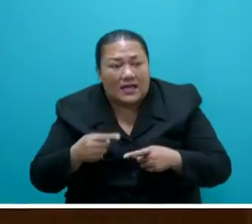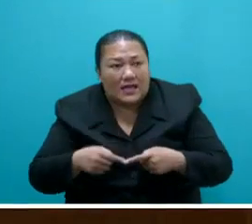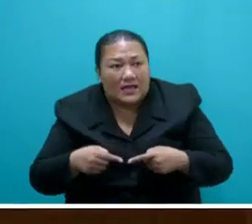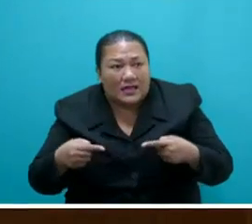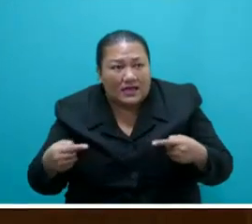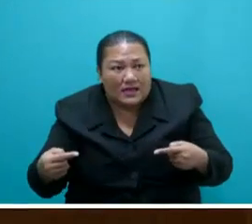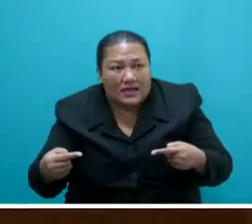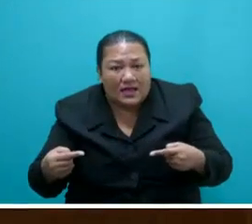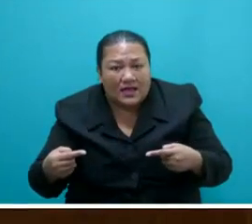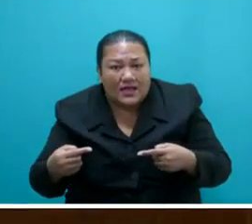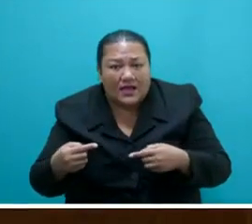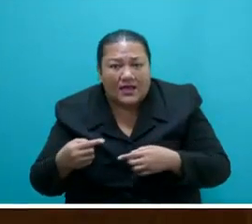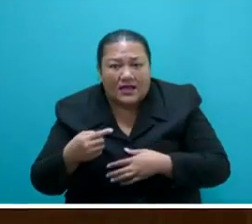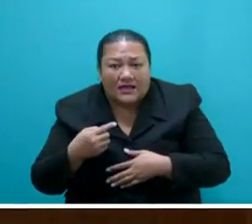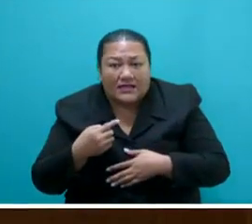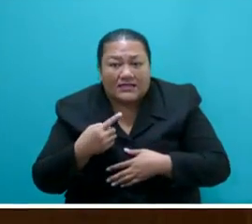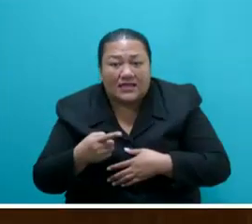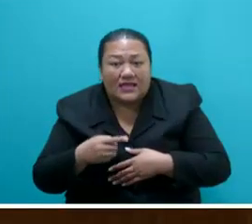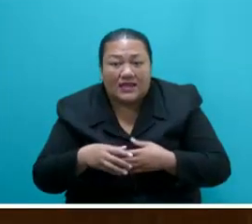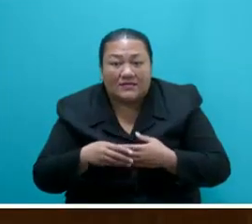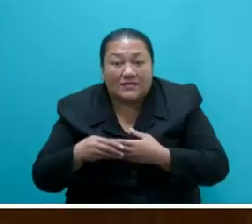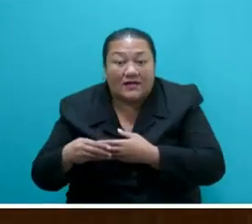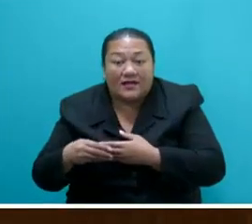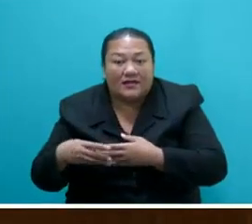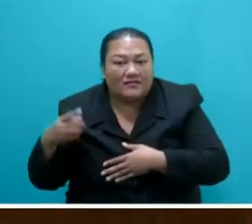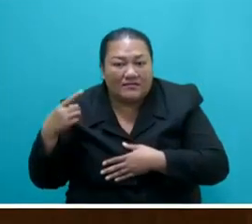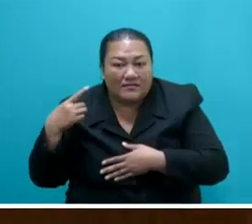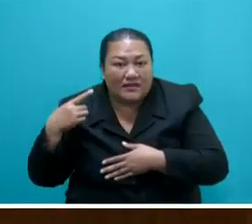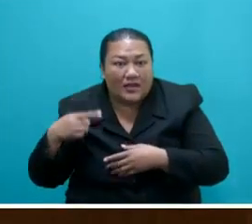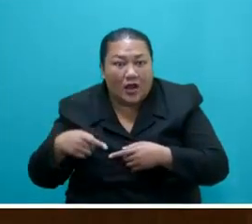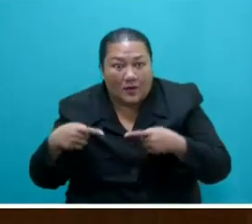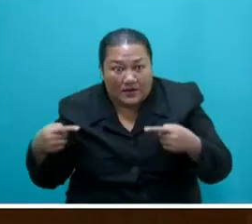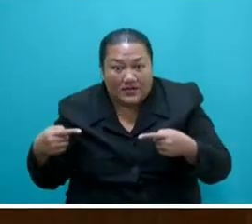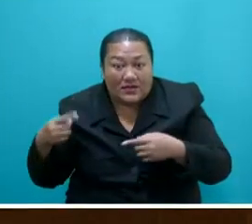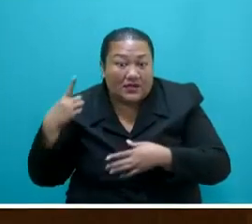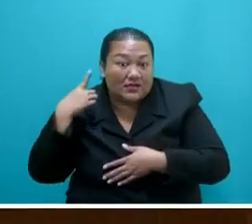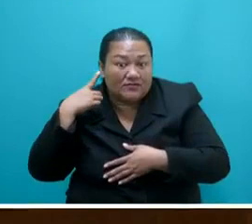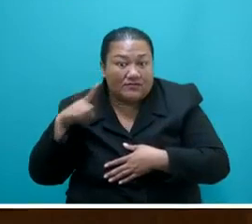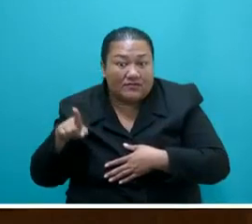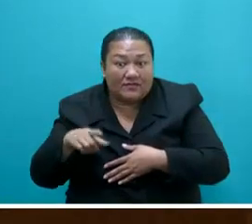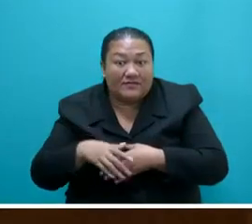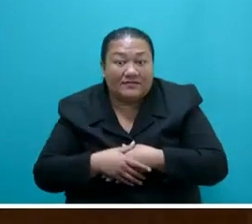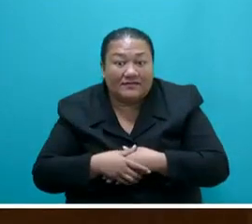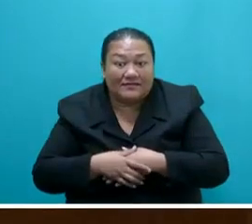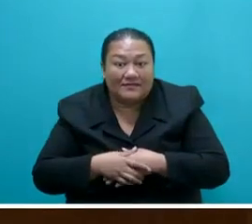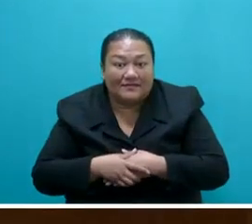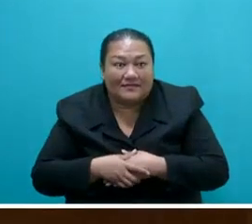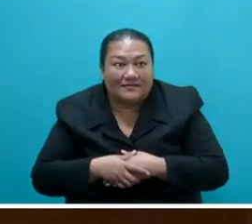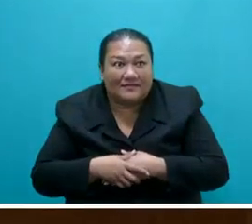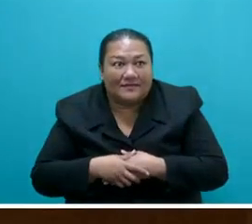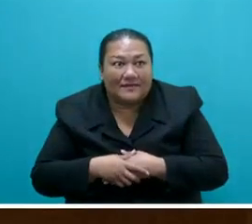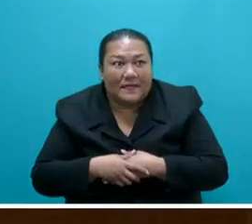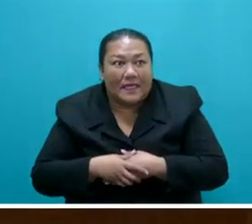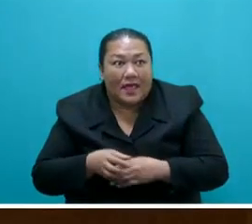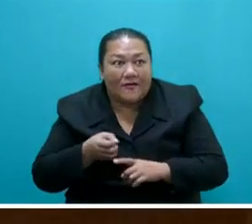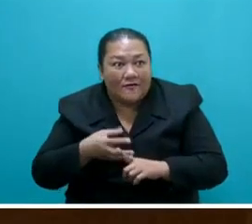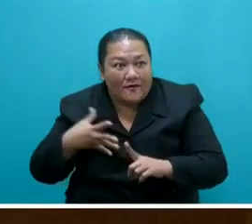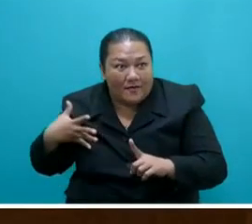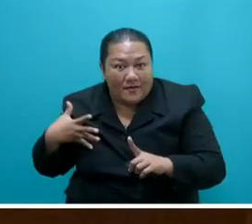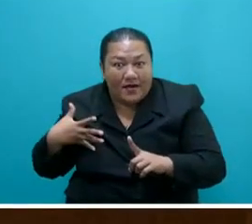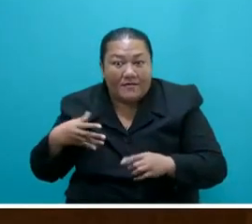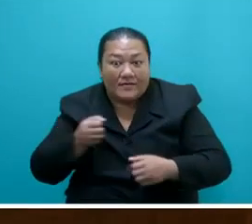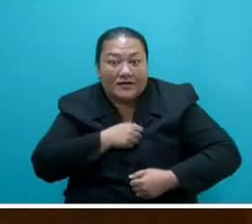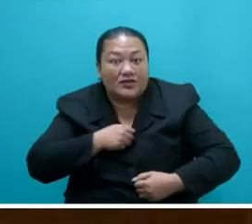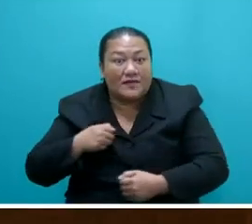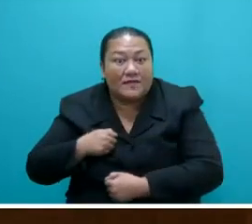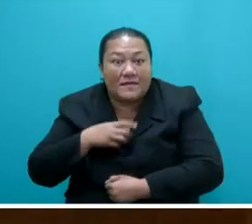was arrogant and disrespectful. As I said, for a former military man, I can also